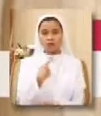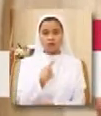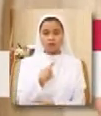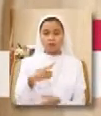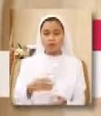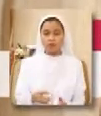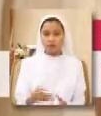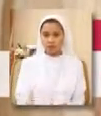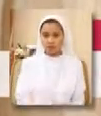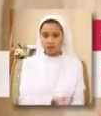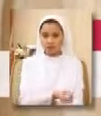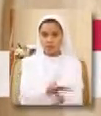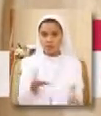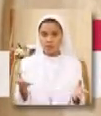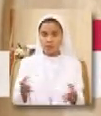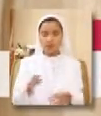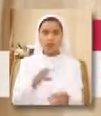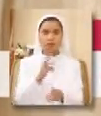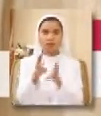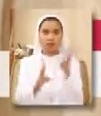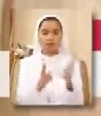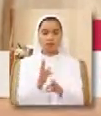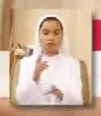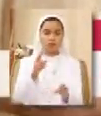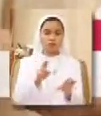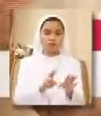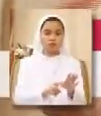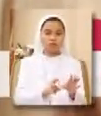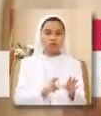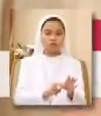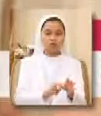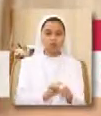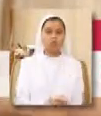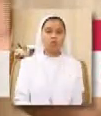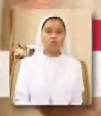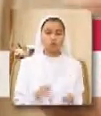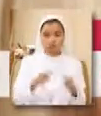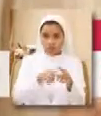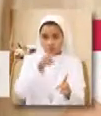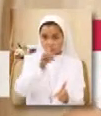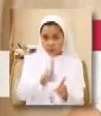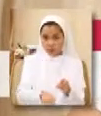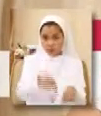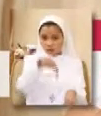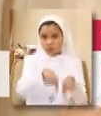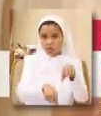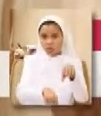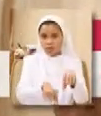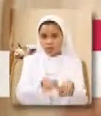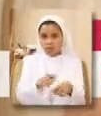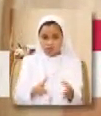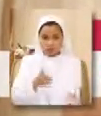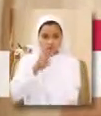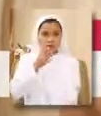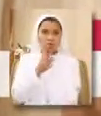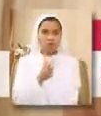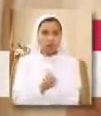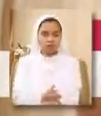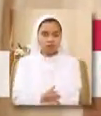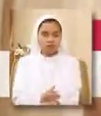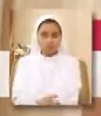and would you like to have a distribution? So they get their parishioners who are disabled to